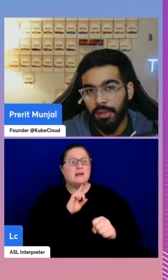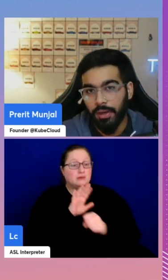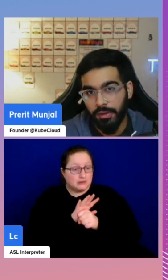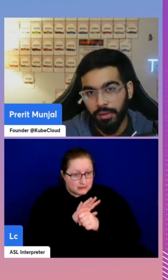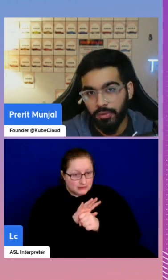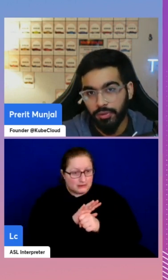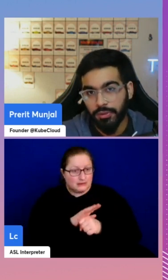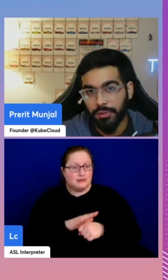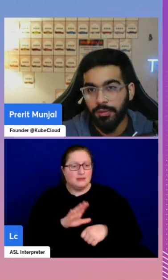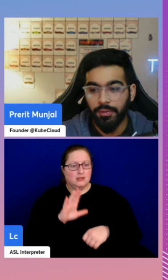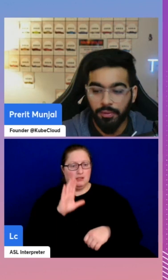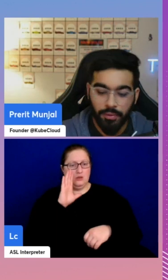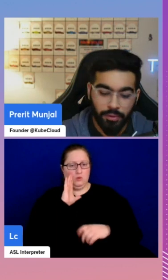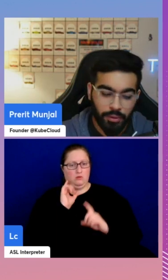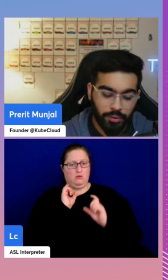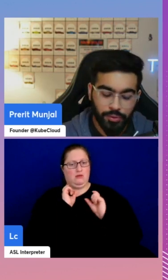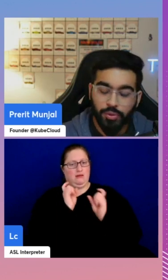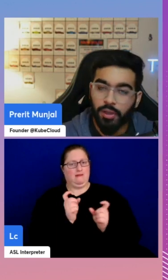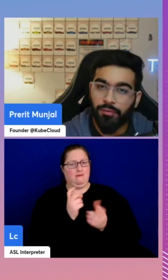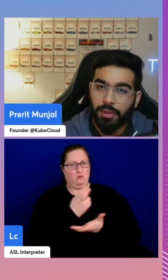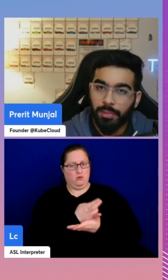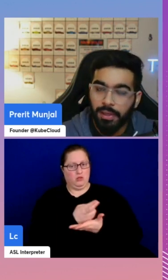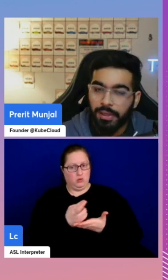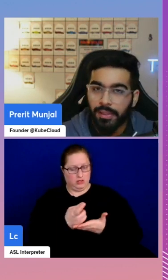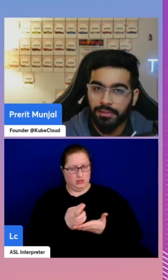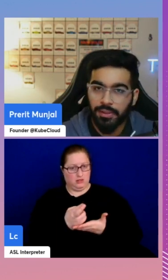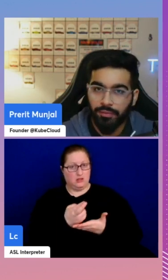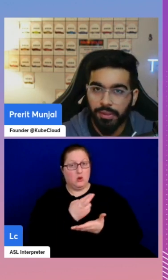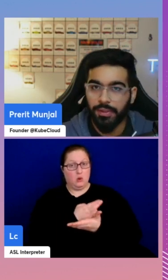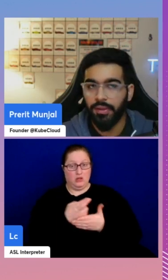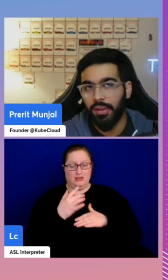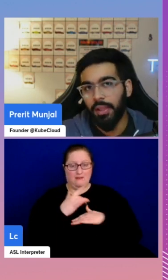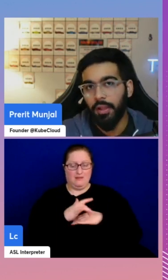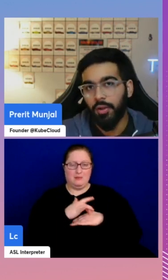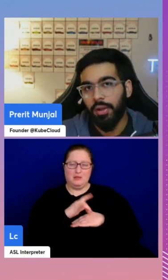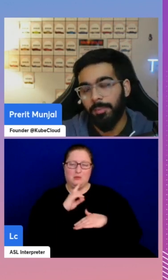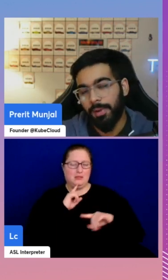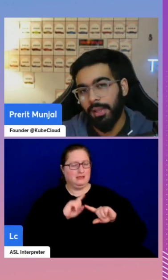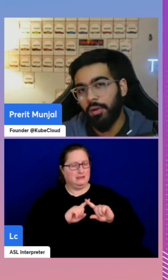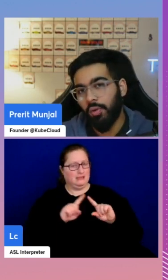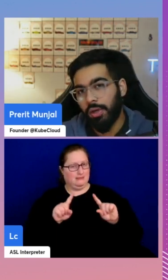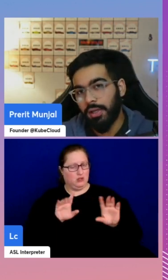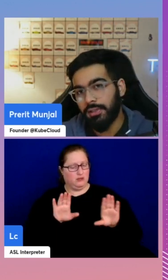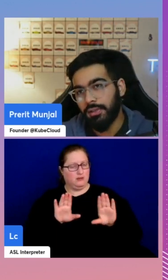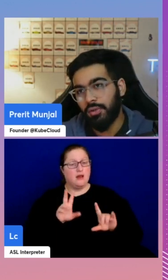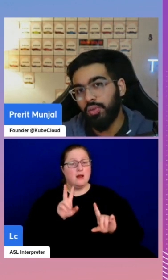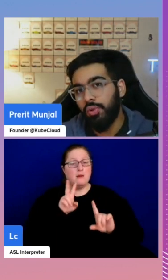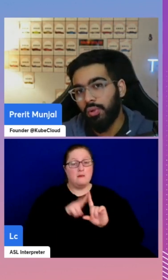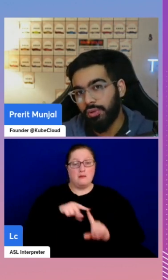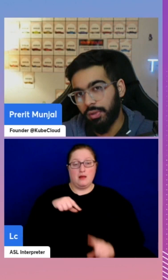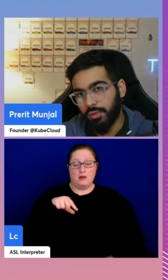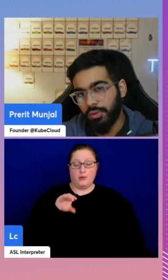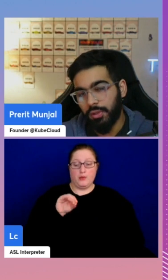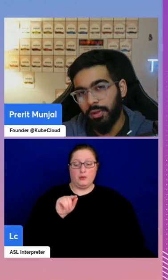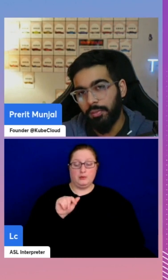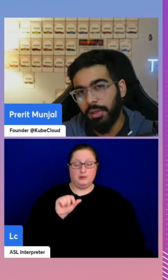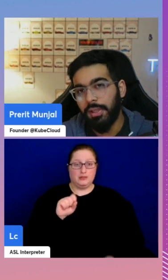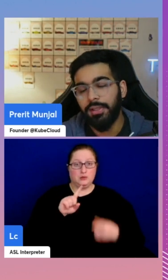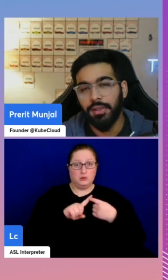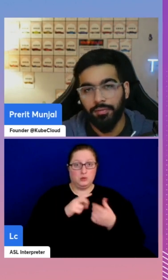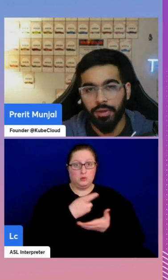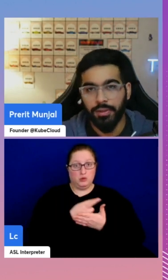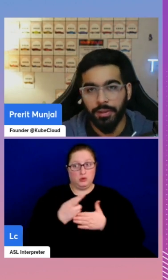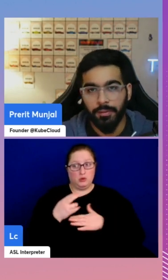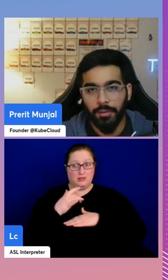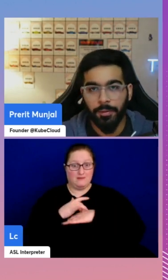you will be granted resources. Resource availability is a different thing. Applying quotas to those resource